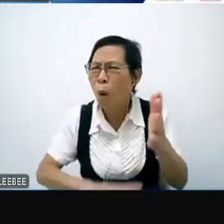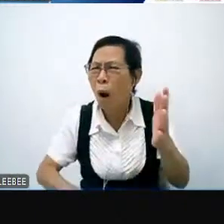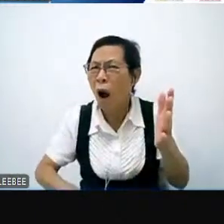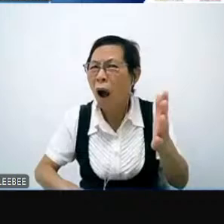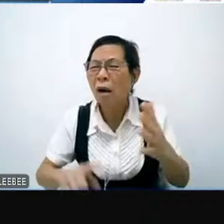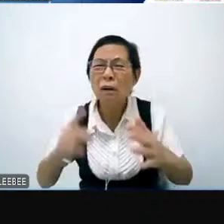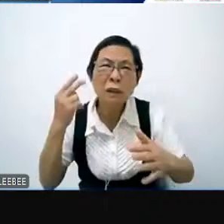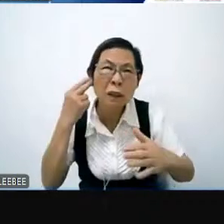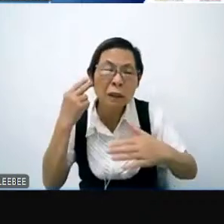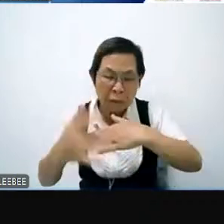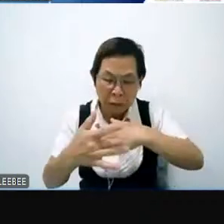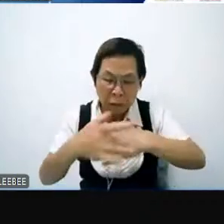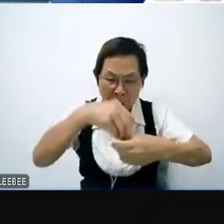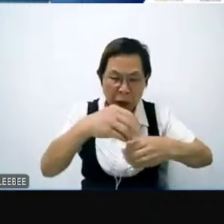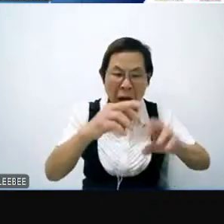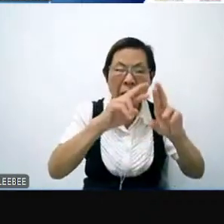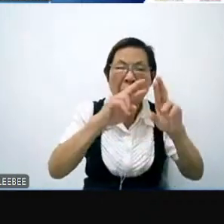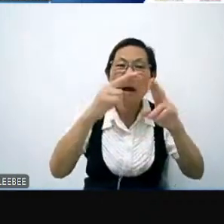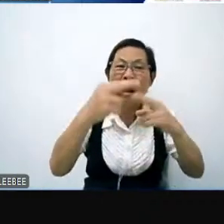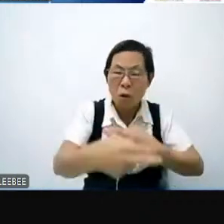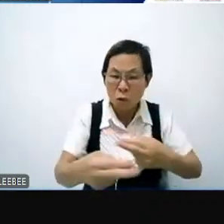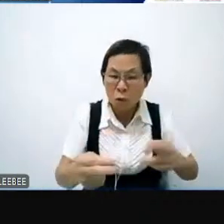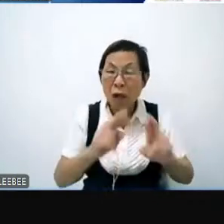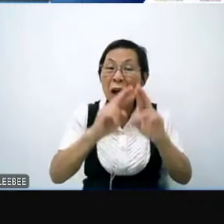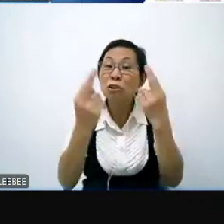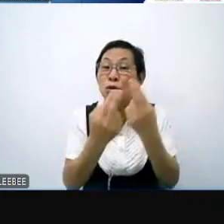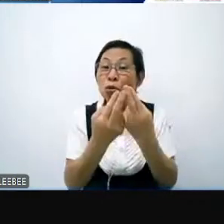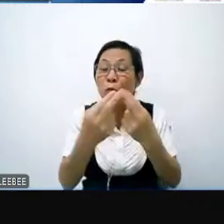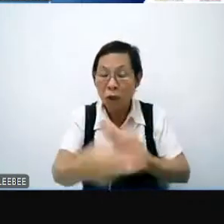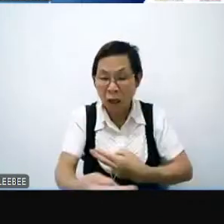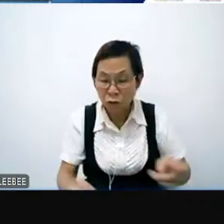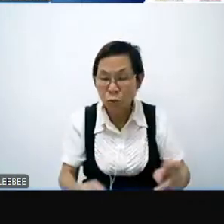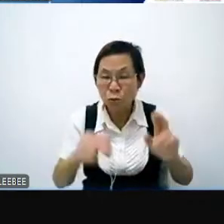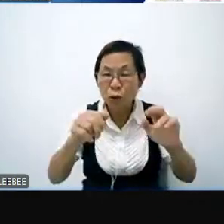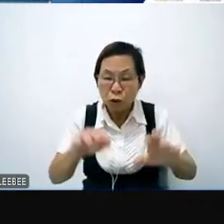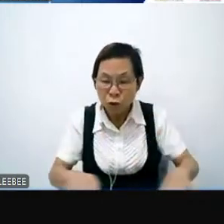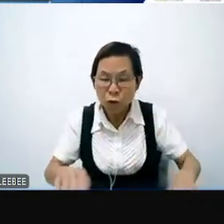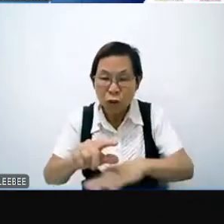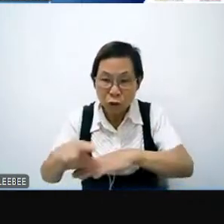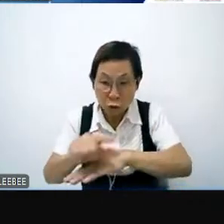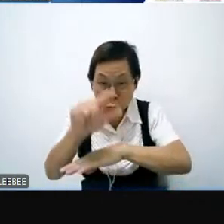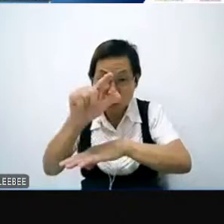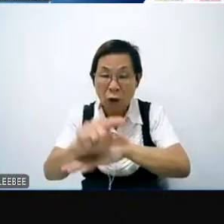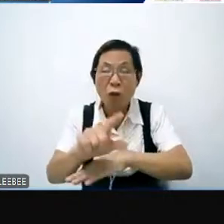technology in the classroom that can be used by the students? First of all, hearing aids.